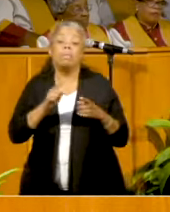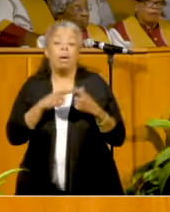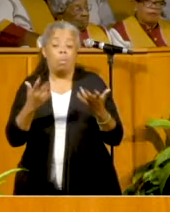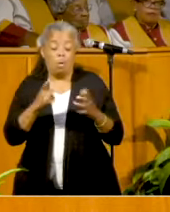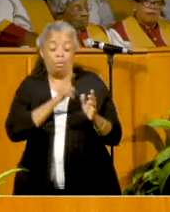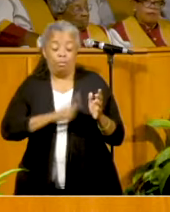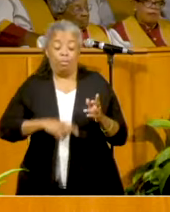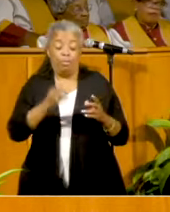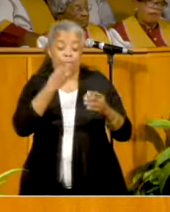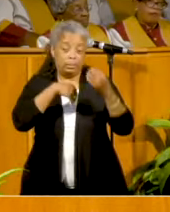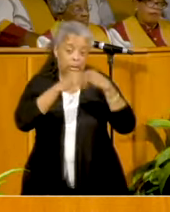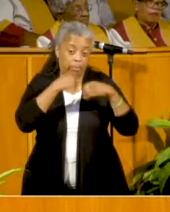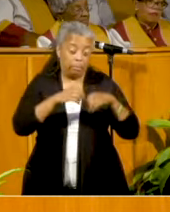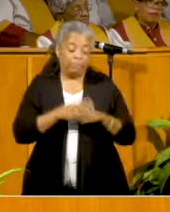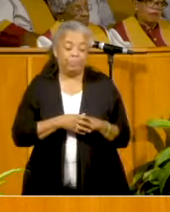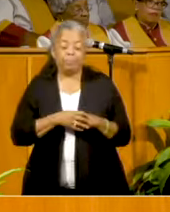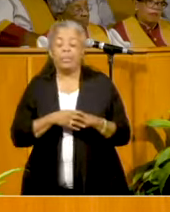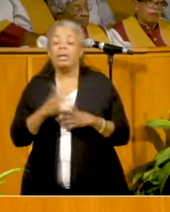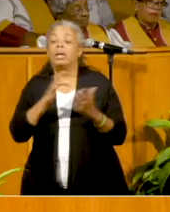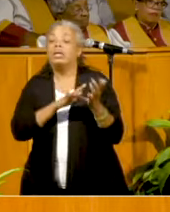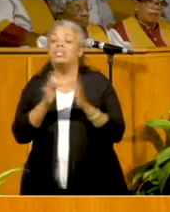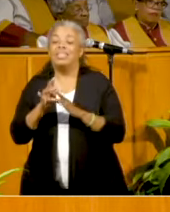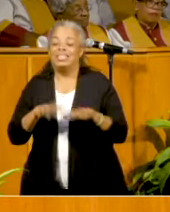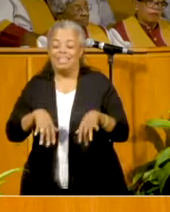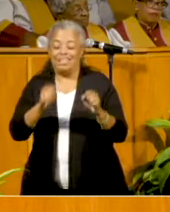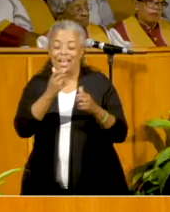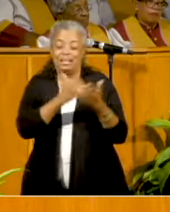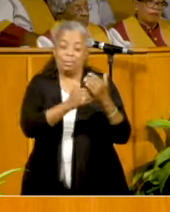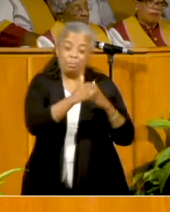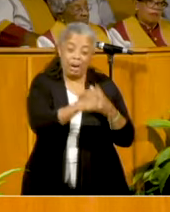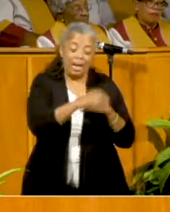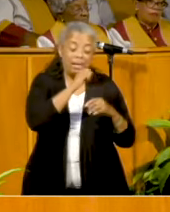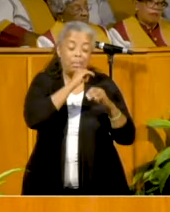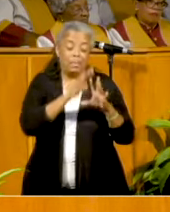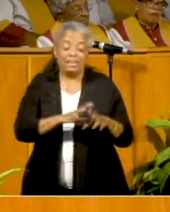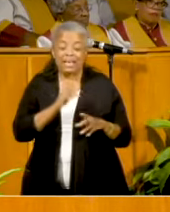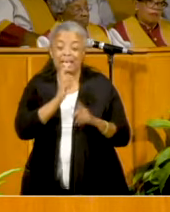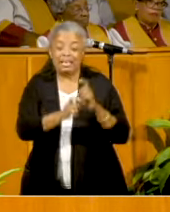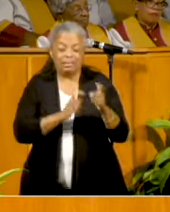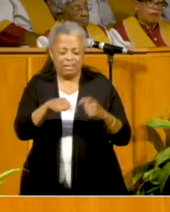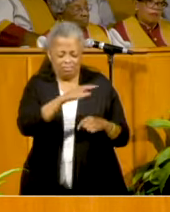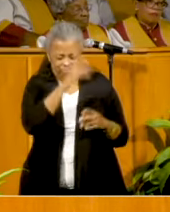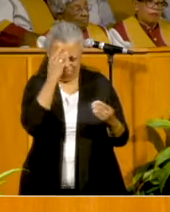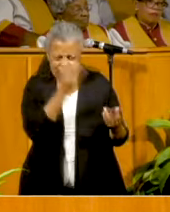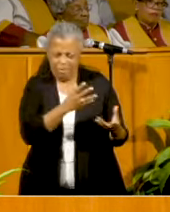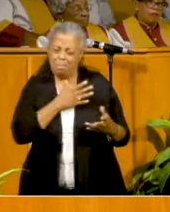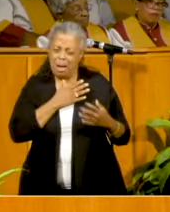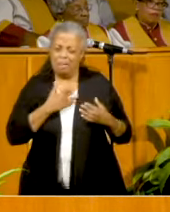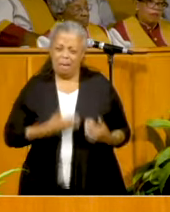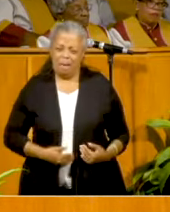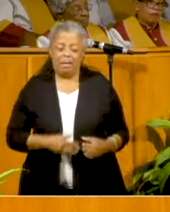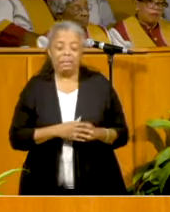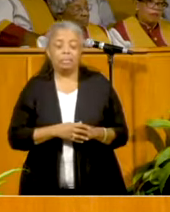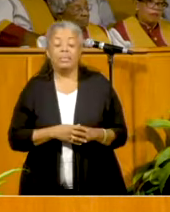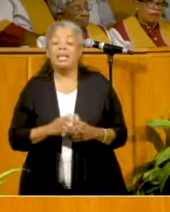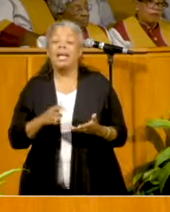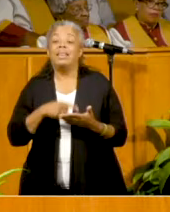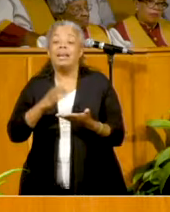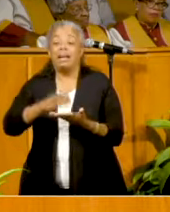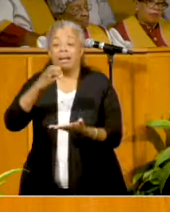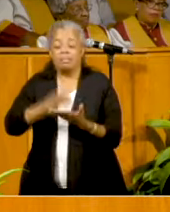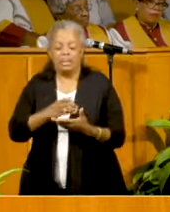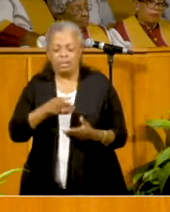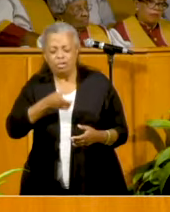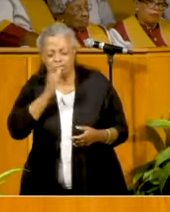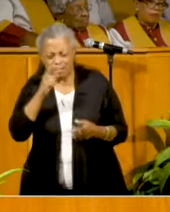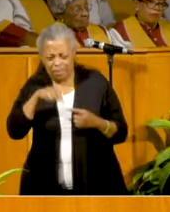Supper. He takes bread and breaks it and blesses it and gives it to him and says, this is my body. He takes a cup and he